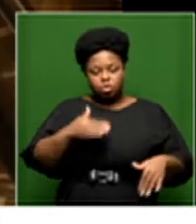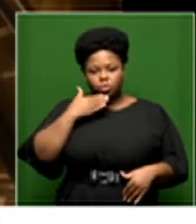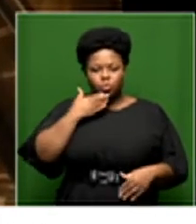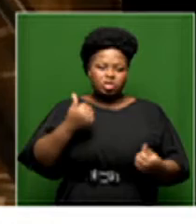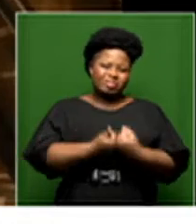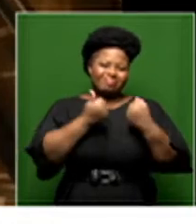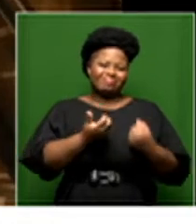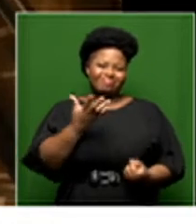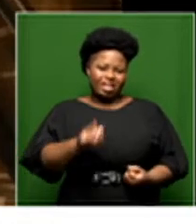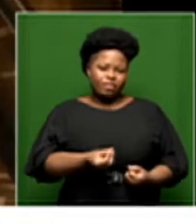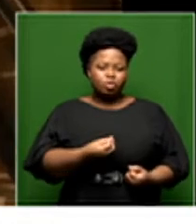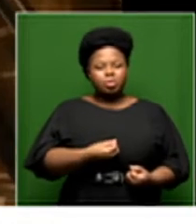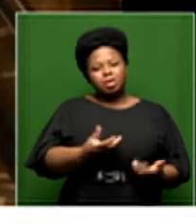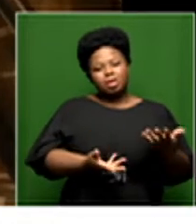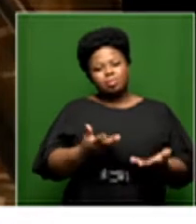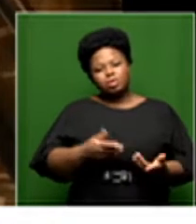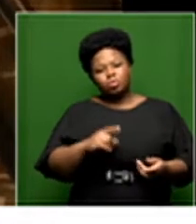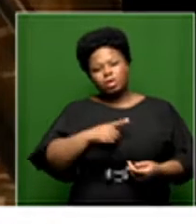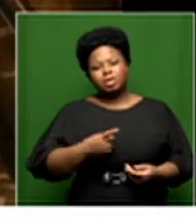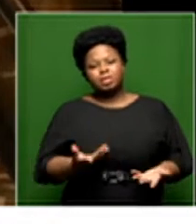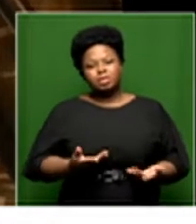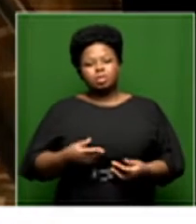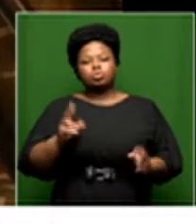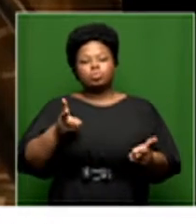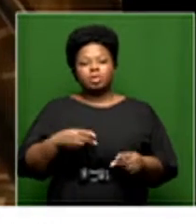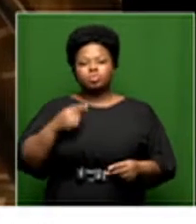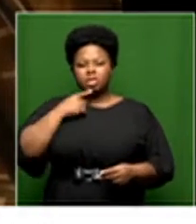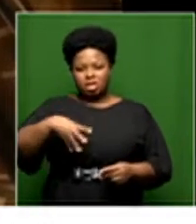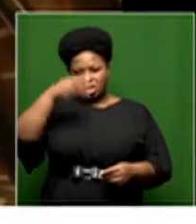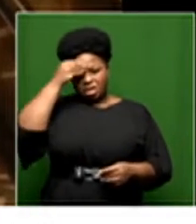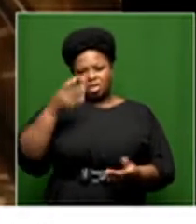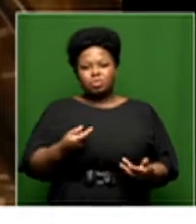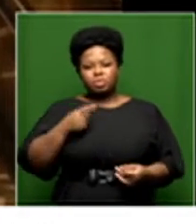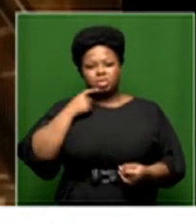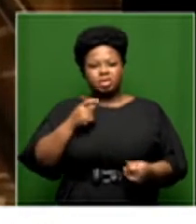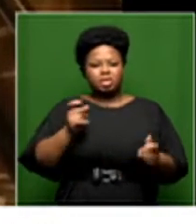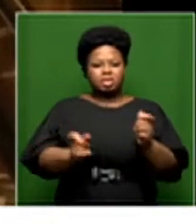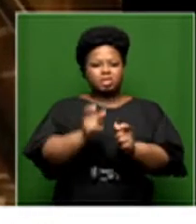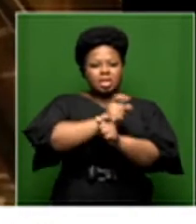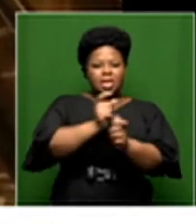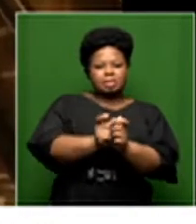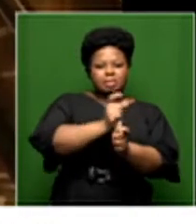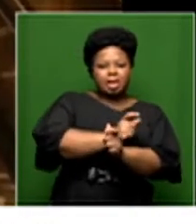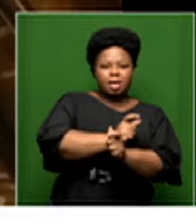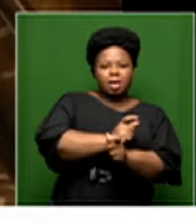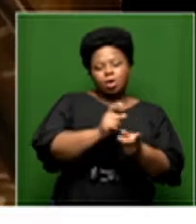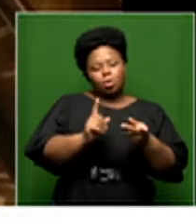learning challenges. Like we commonly misdiagnose learning challenges like dyscalculia or